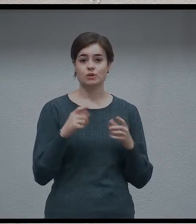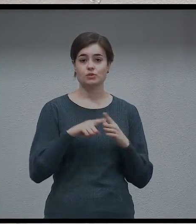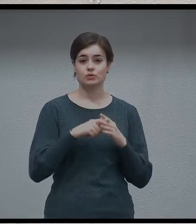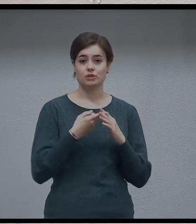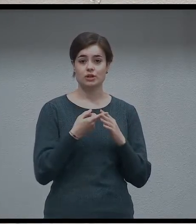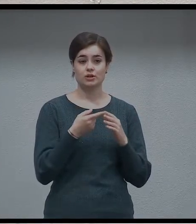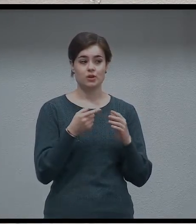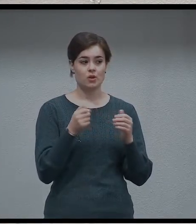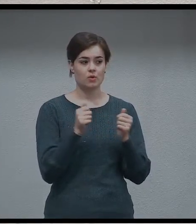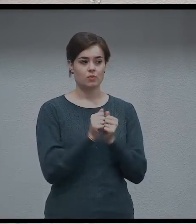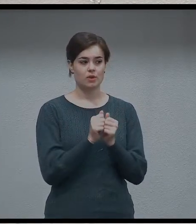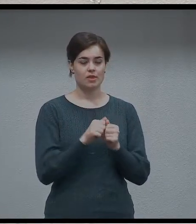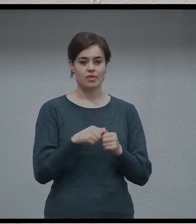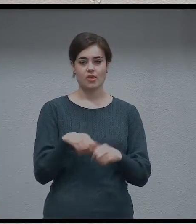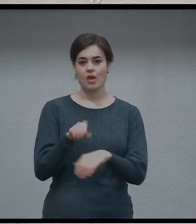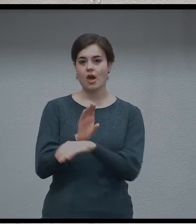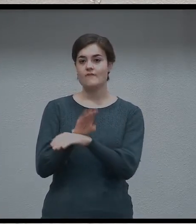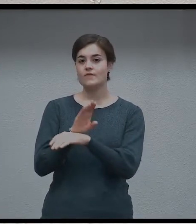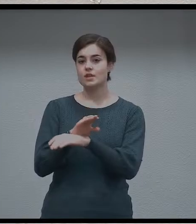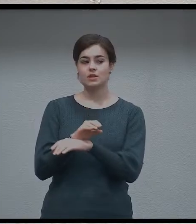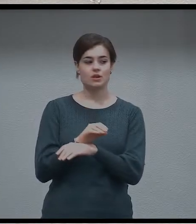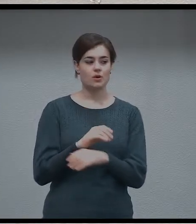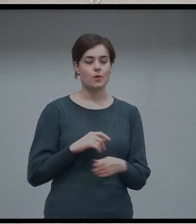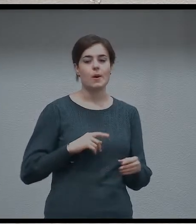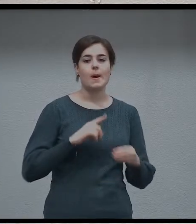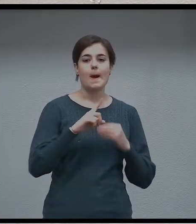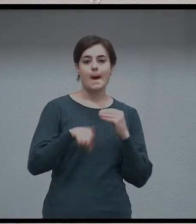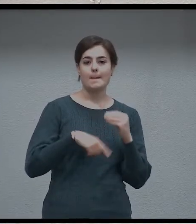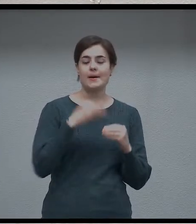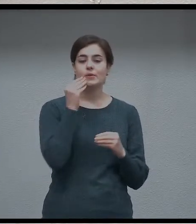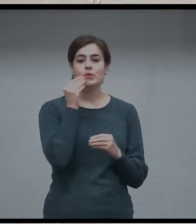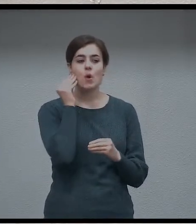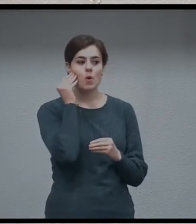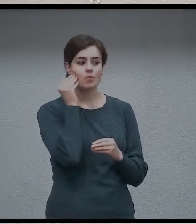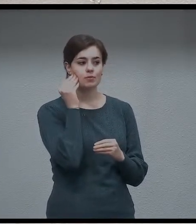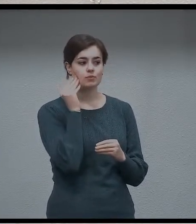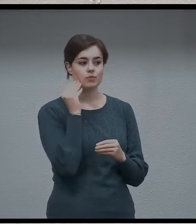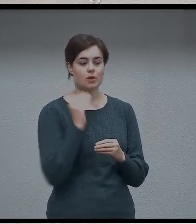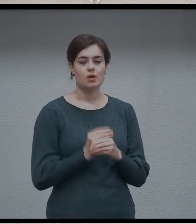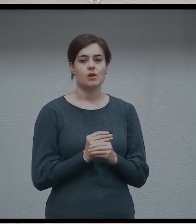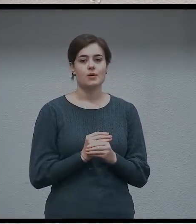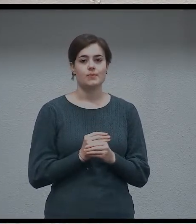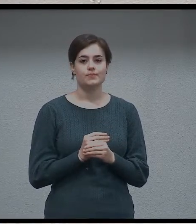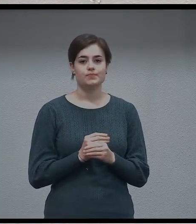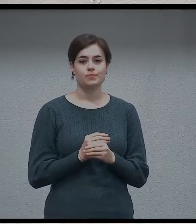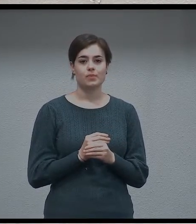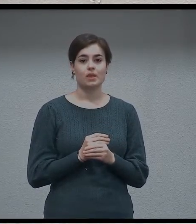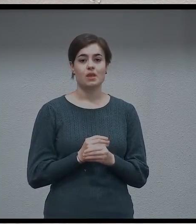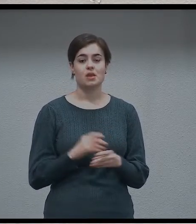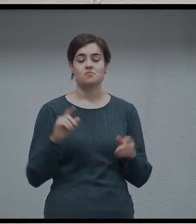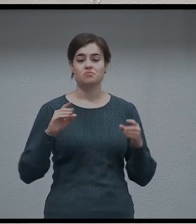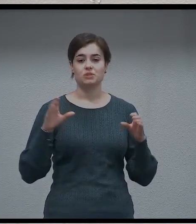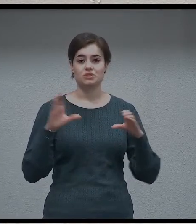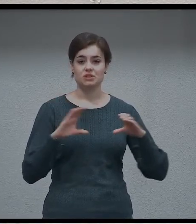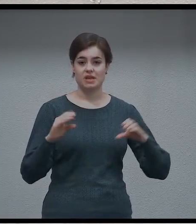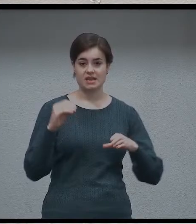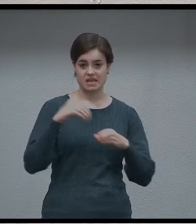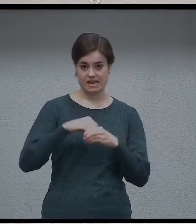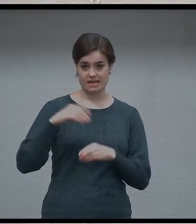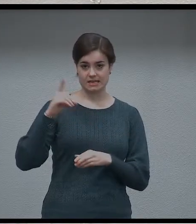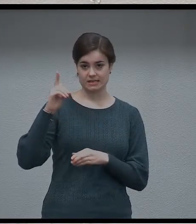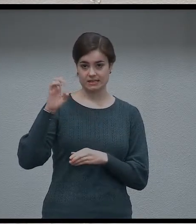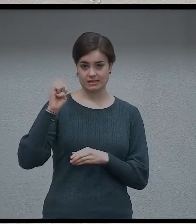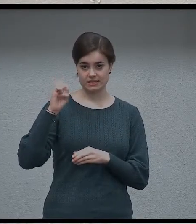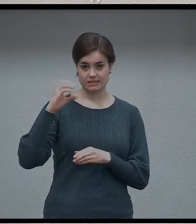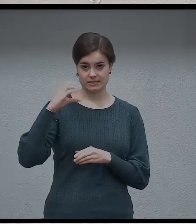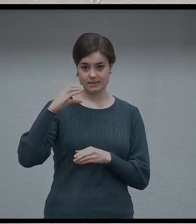a video about the home. Many of you have not been there. This video was just done in December. It's one of the best videos